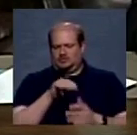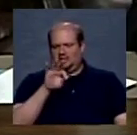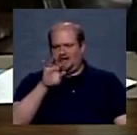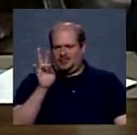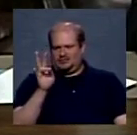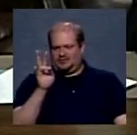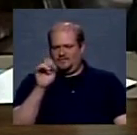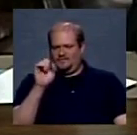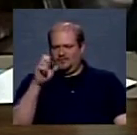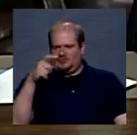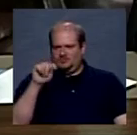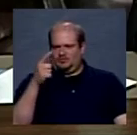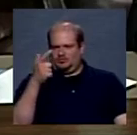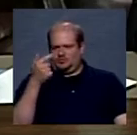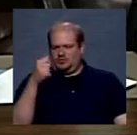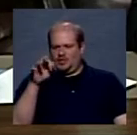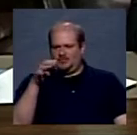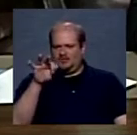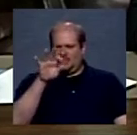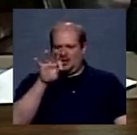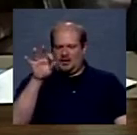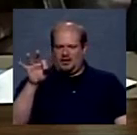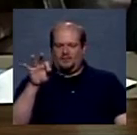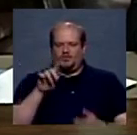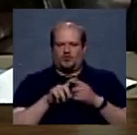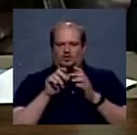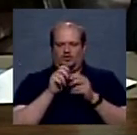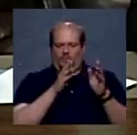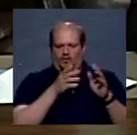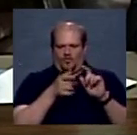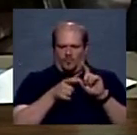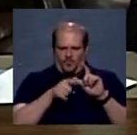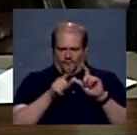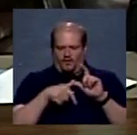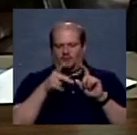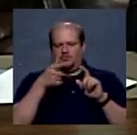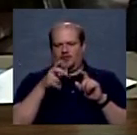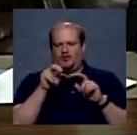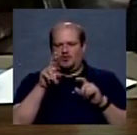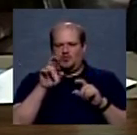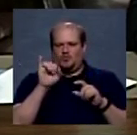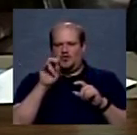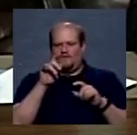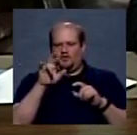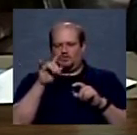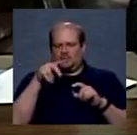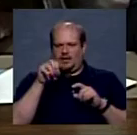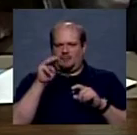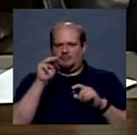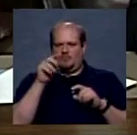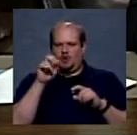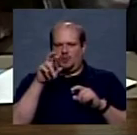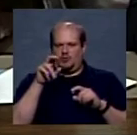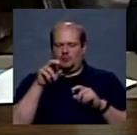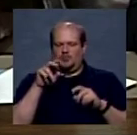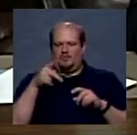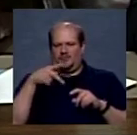18,097 of September the 21st, 1999, and revoke a planned zoning district titled Riverside Motors Short Form PDC,